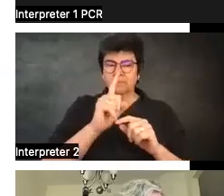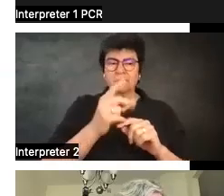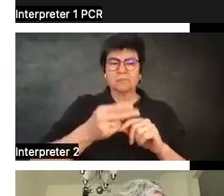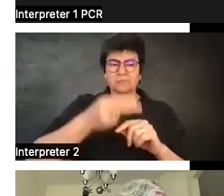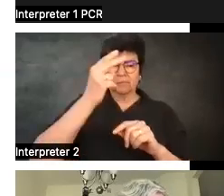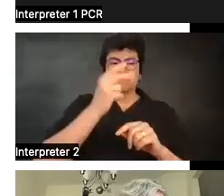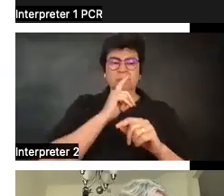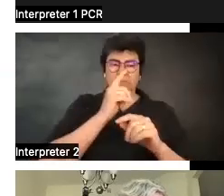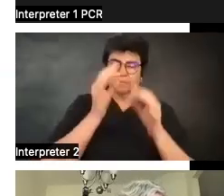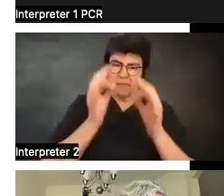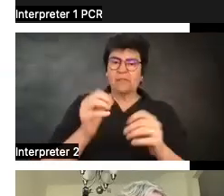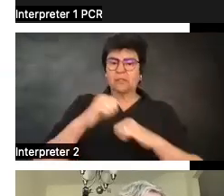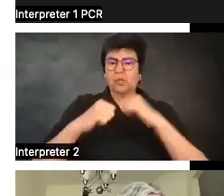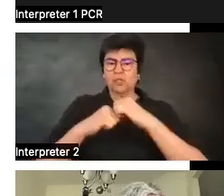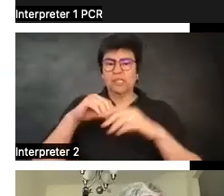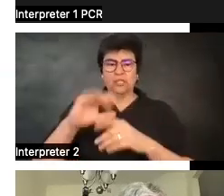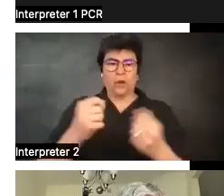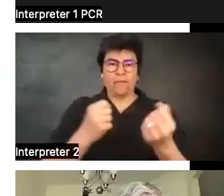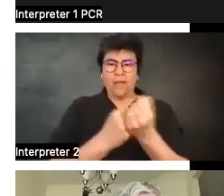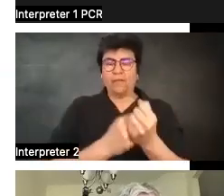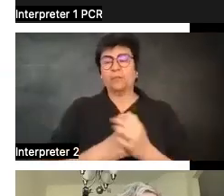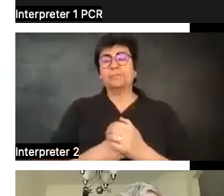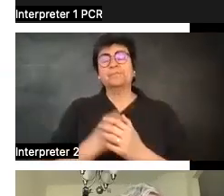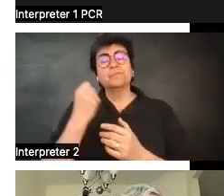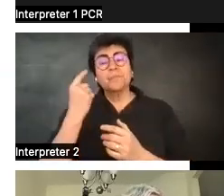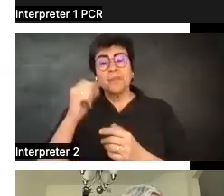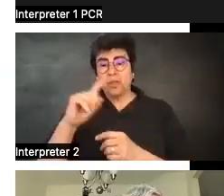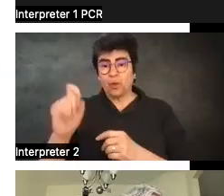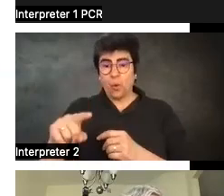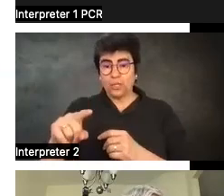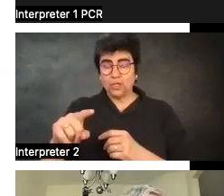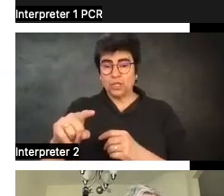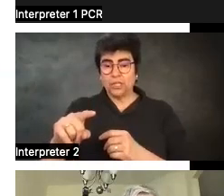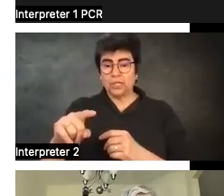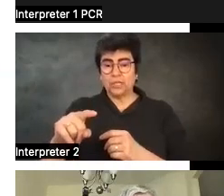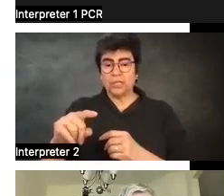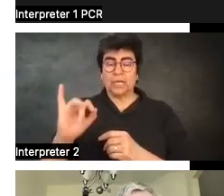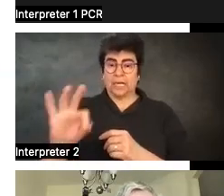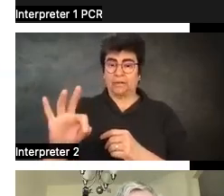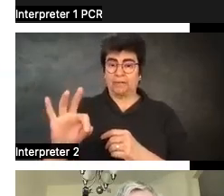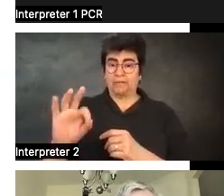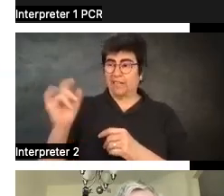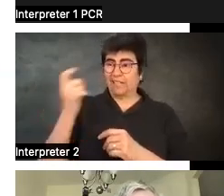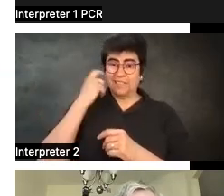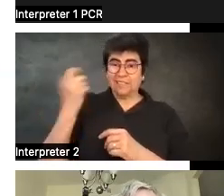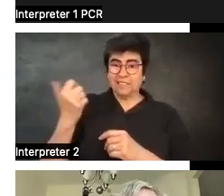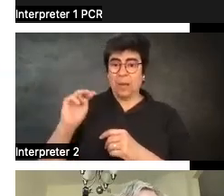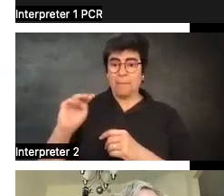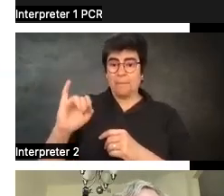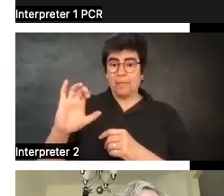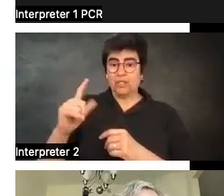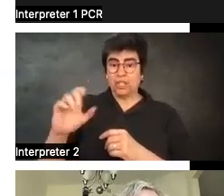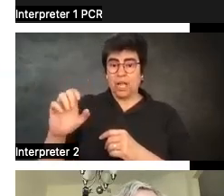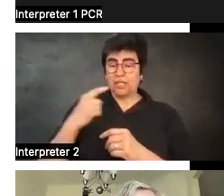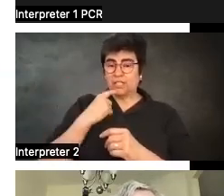very definitely structured in your favor. Now, the question then comes, if, as Michelle pointed out,